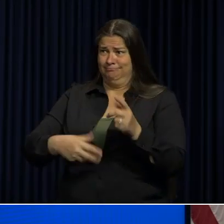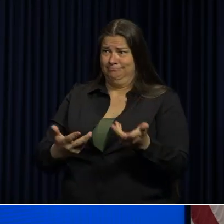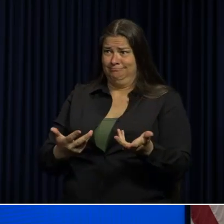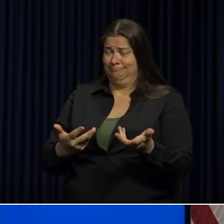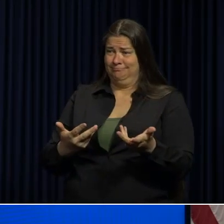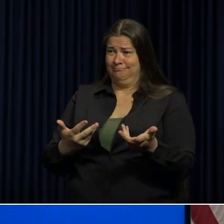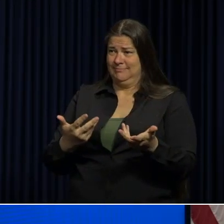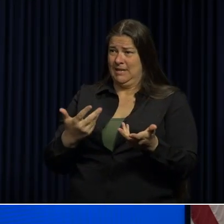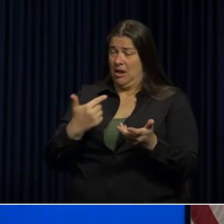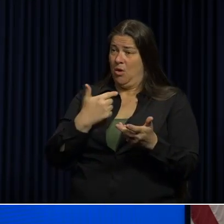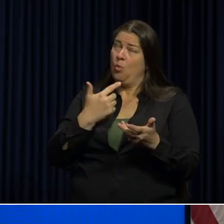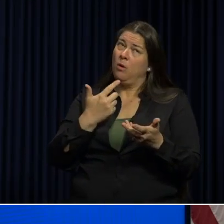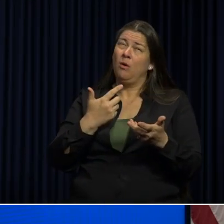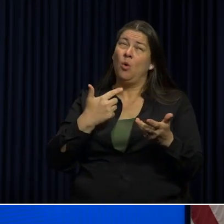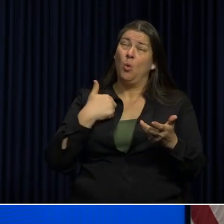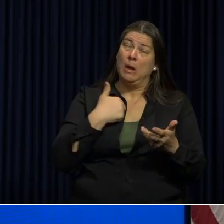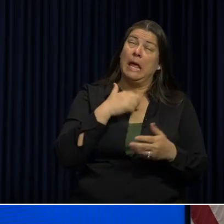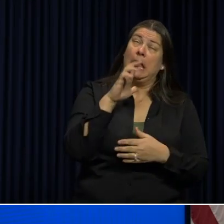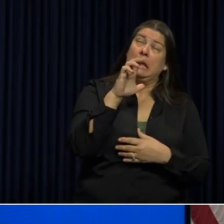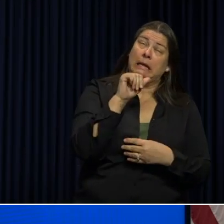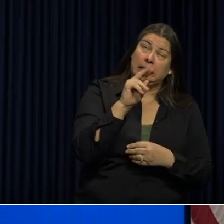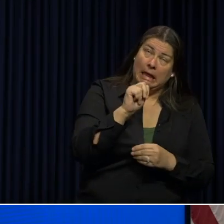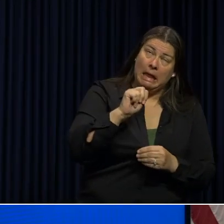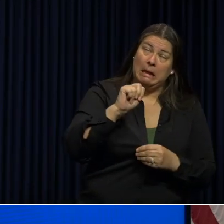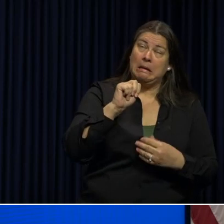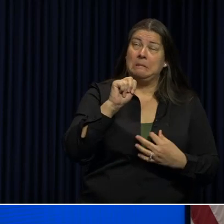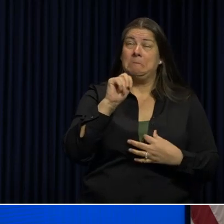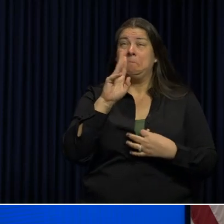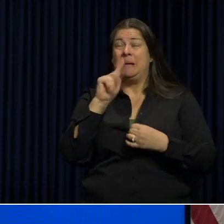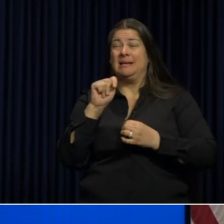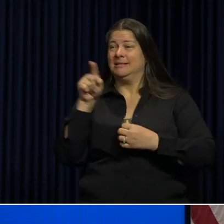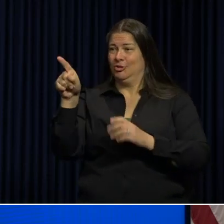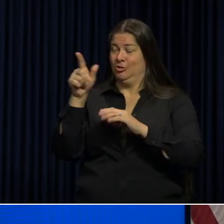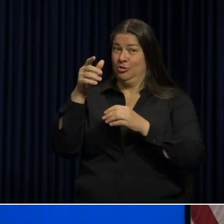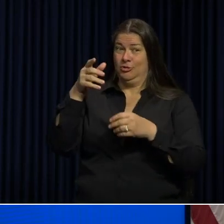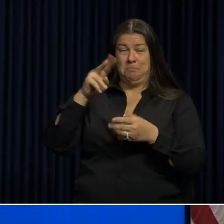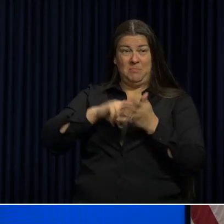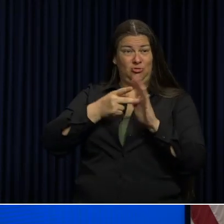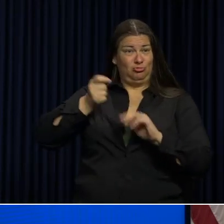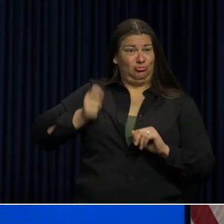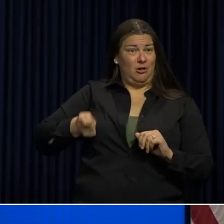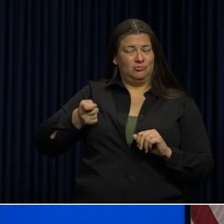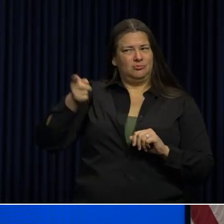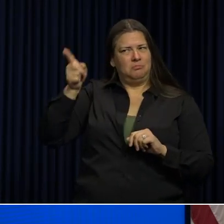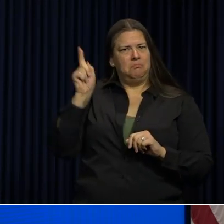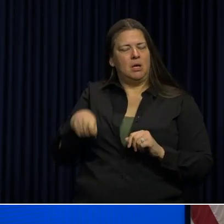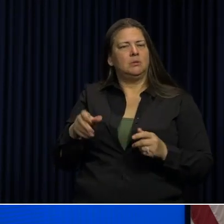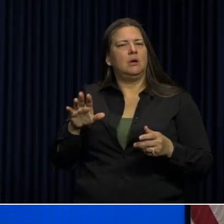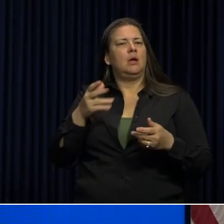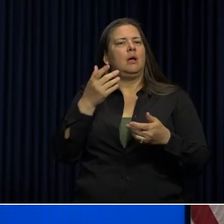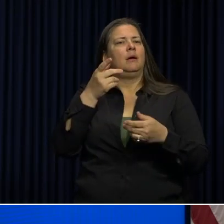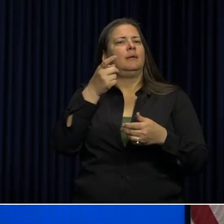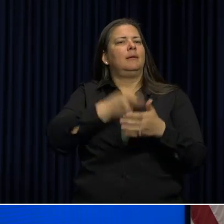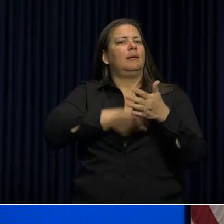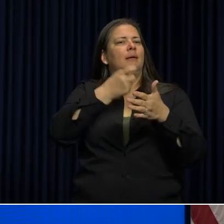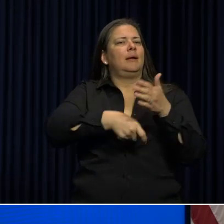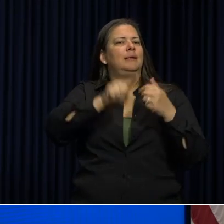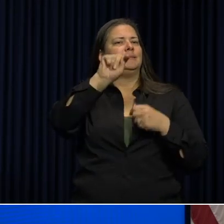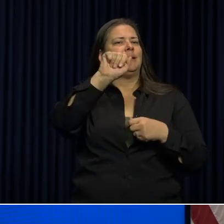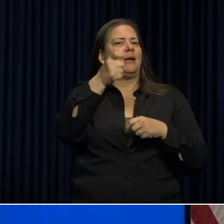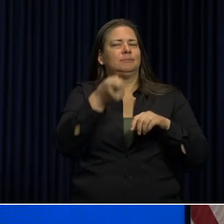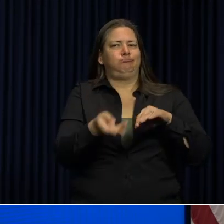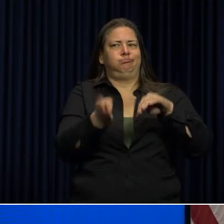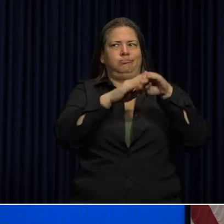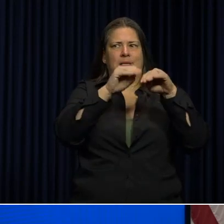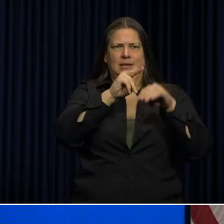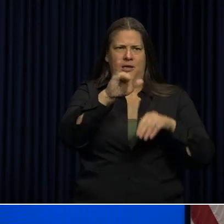technically a legal way, but that puts a judge in a position to potentially raise taxes on everybody across Kentucky, and we can't have that while